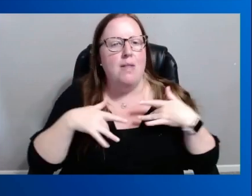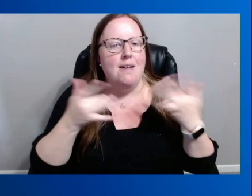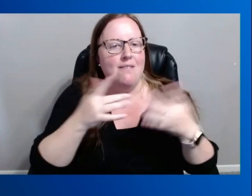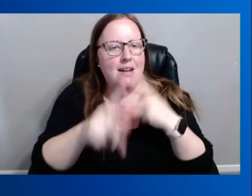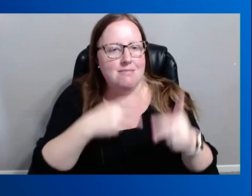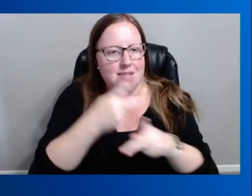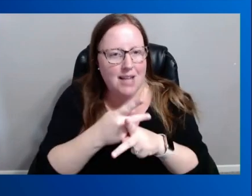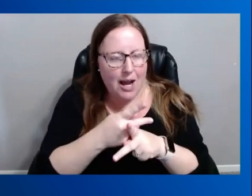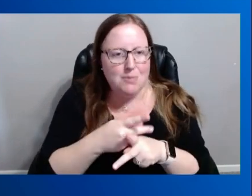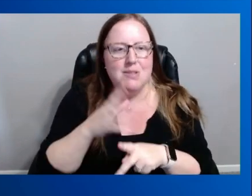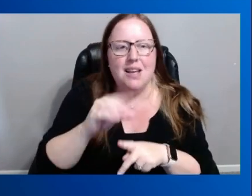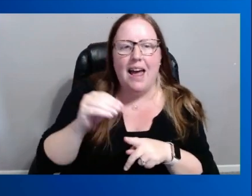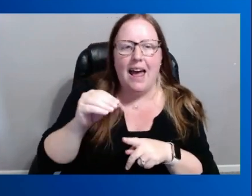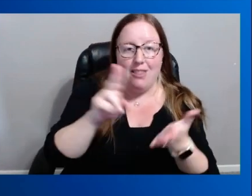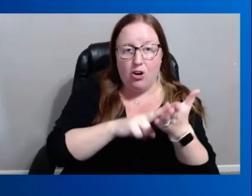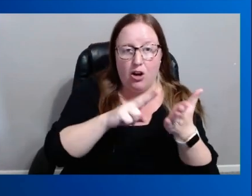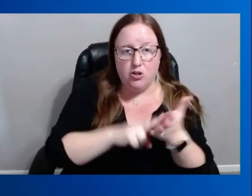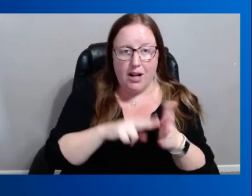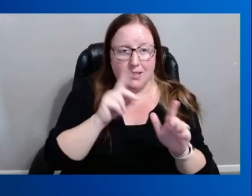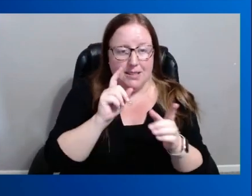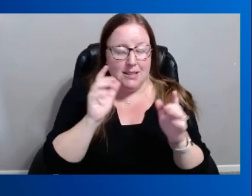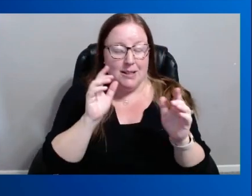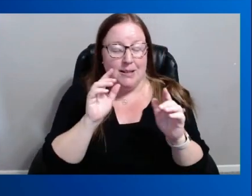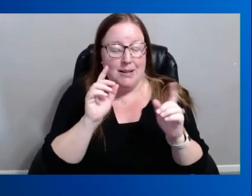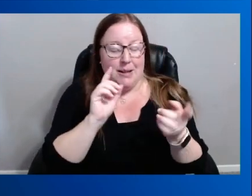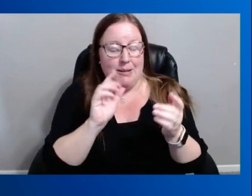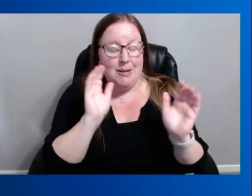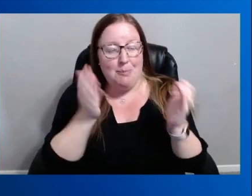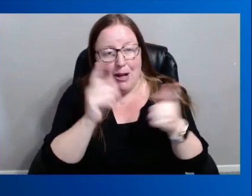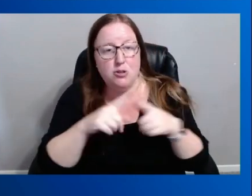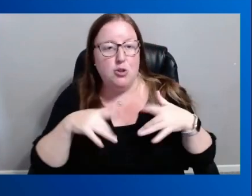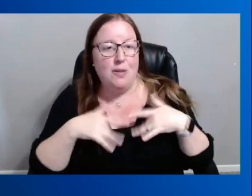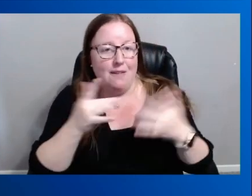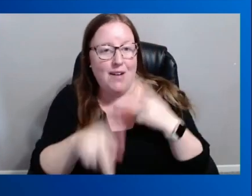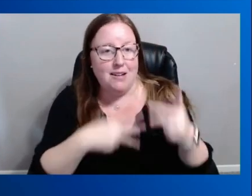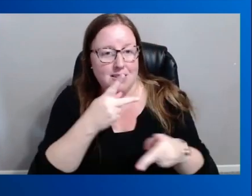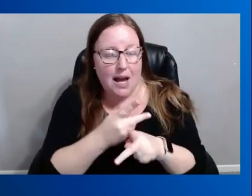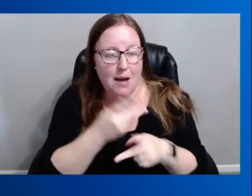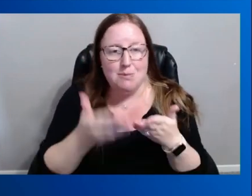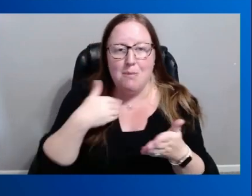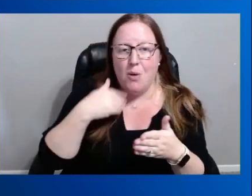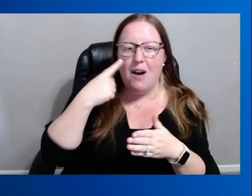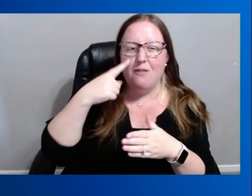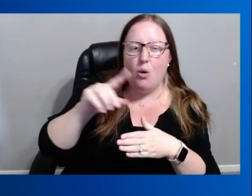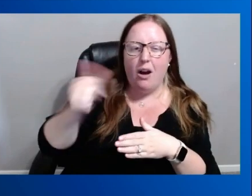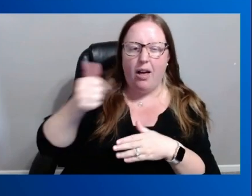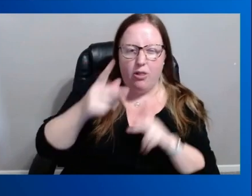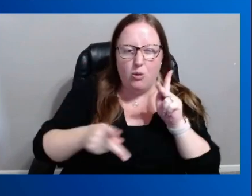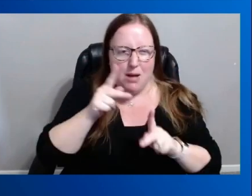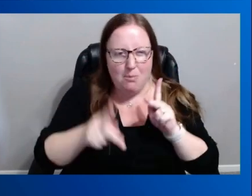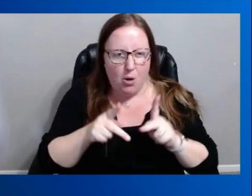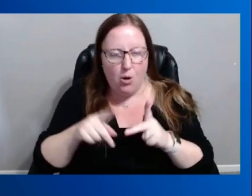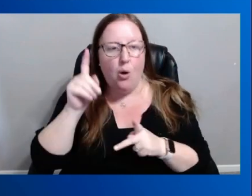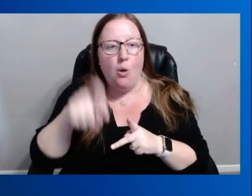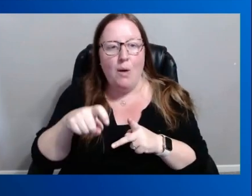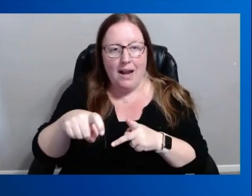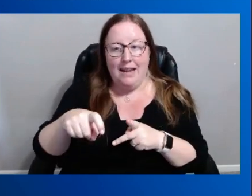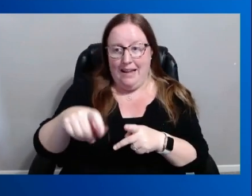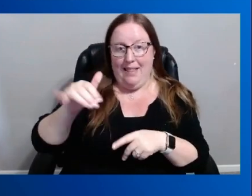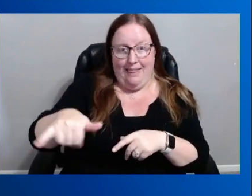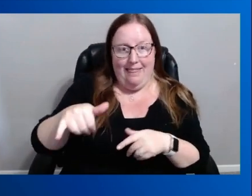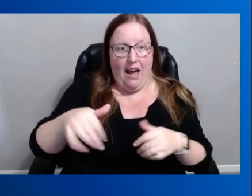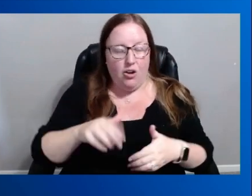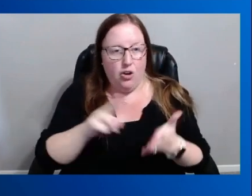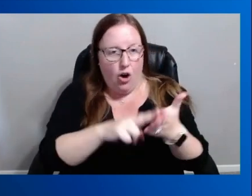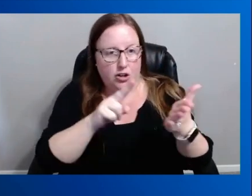and the contracts versus the event types and the schemas that we may have for other people. We have to keep that contract alive. So how do we do